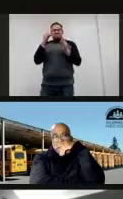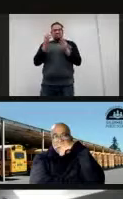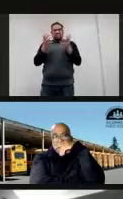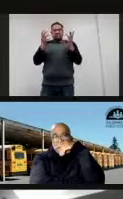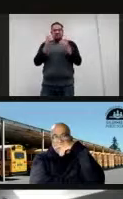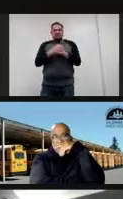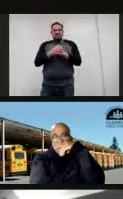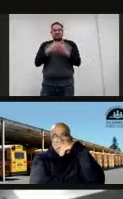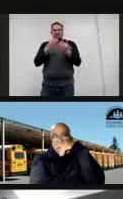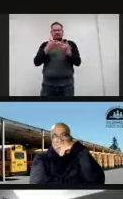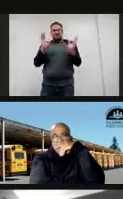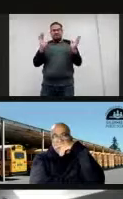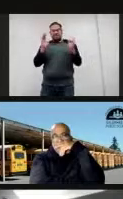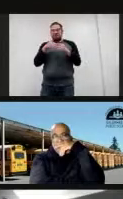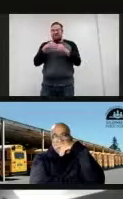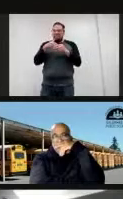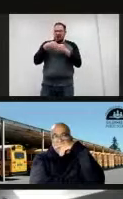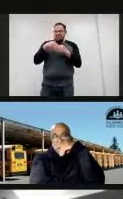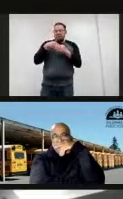open, you know, and flexible on the